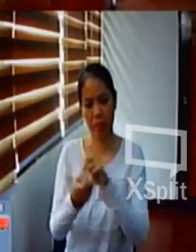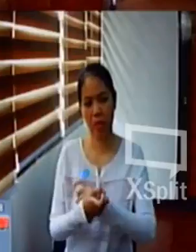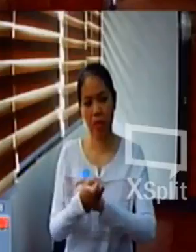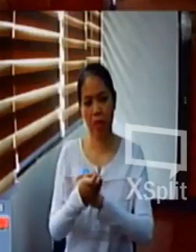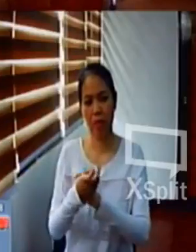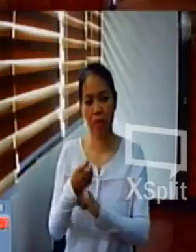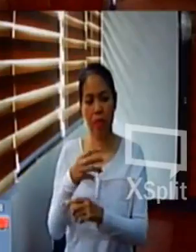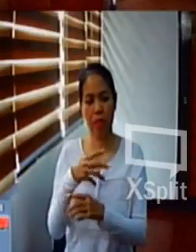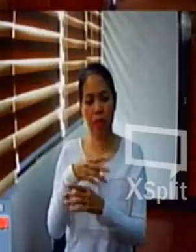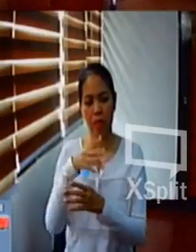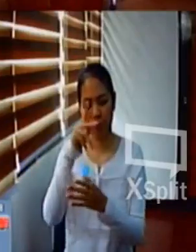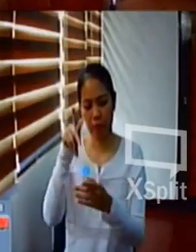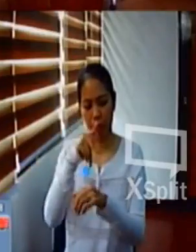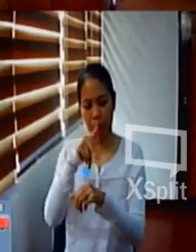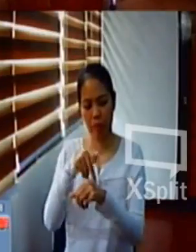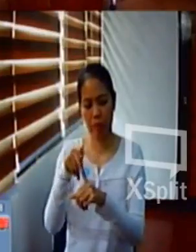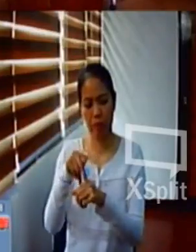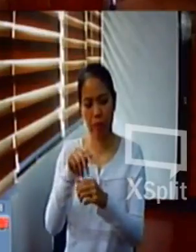Serrano, PhD.